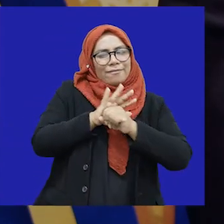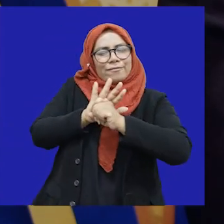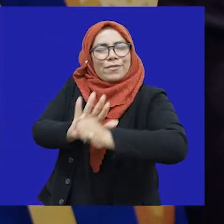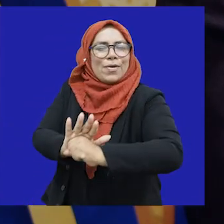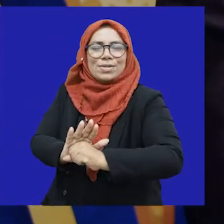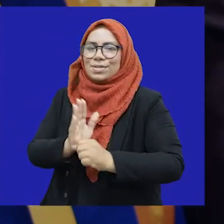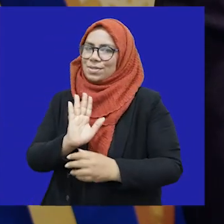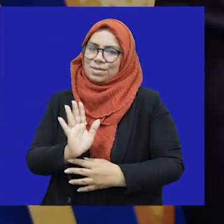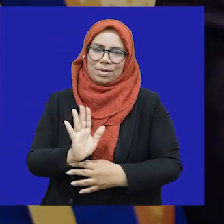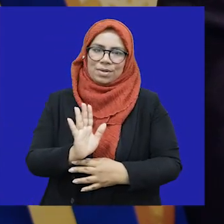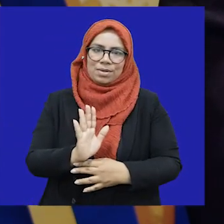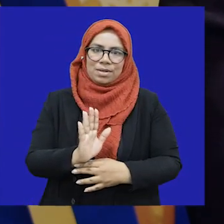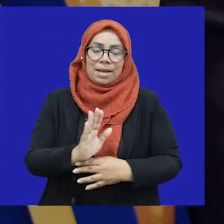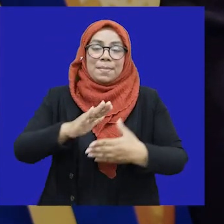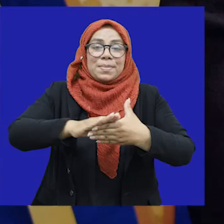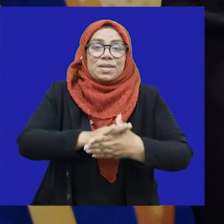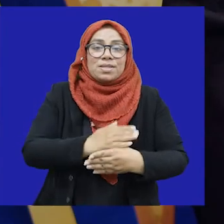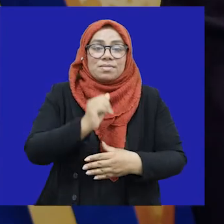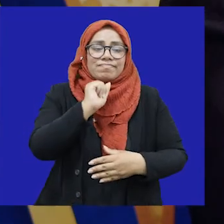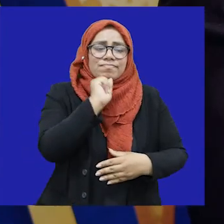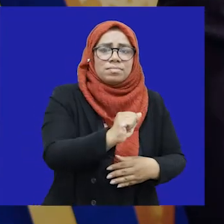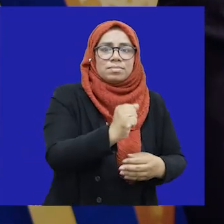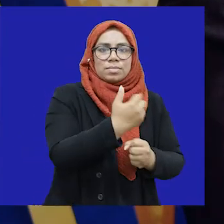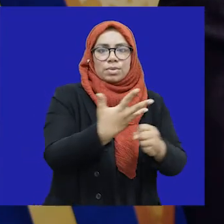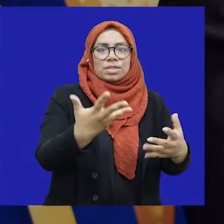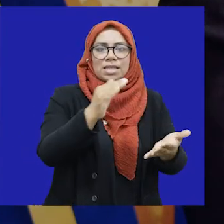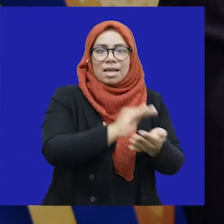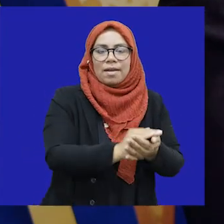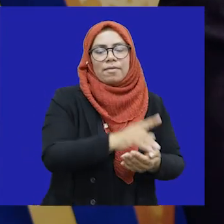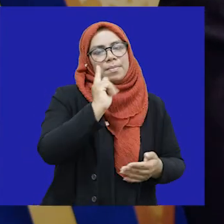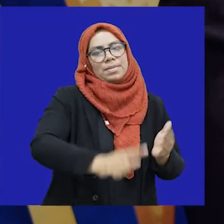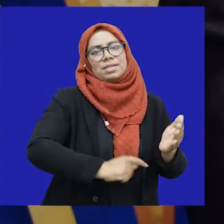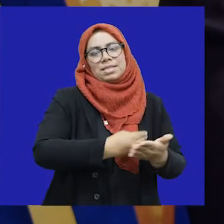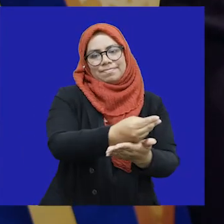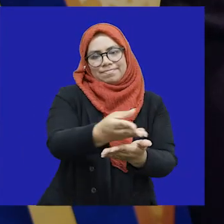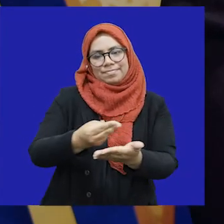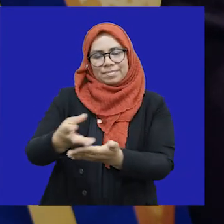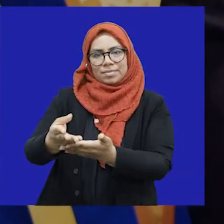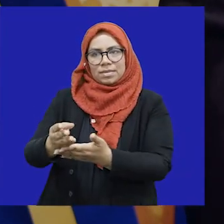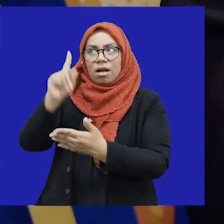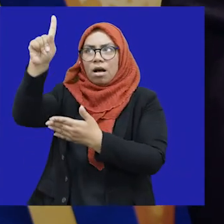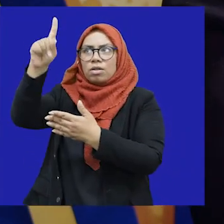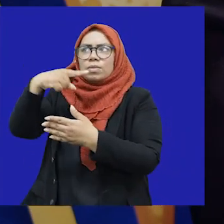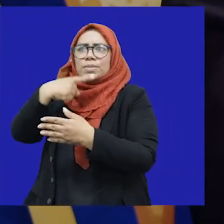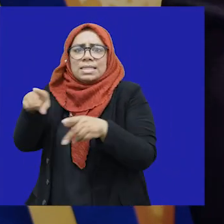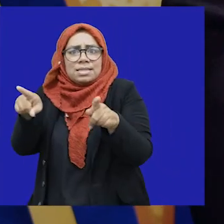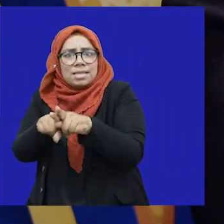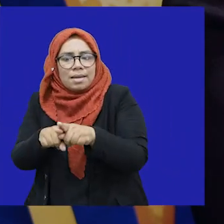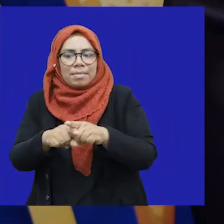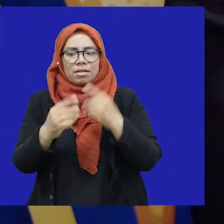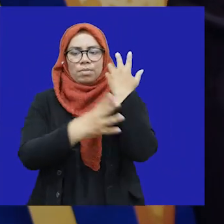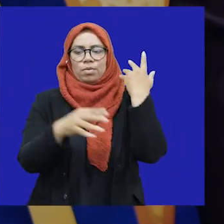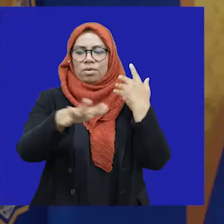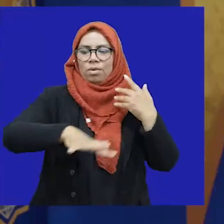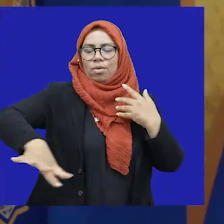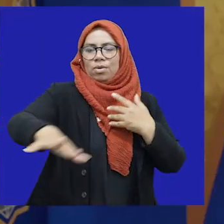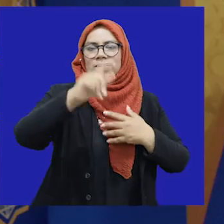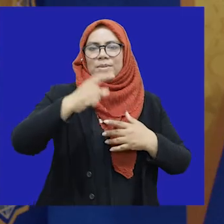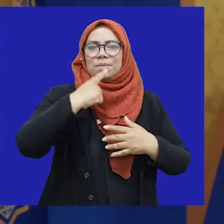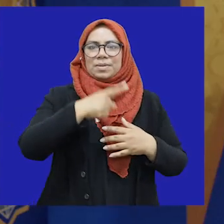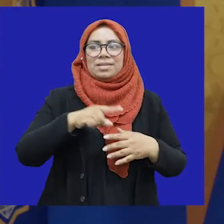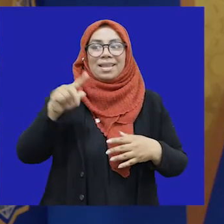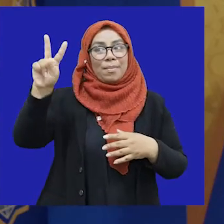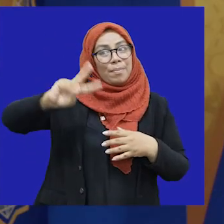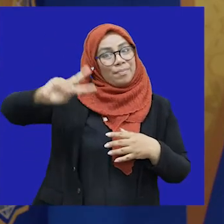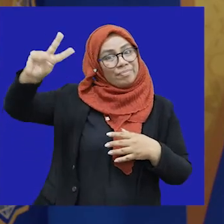the most urgent needs should be addressed first. It is also highly recommended for